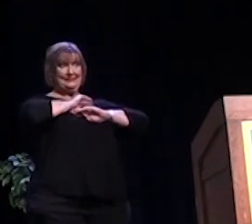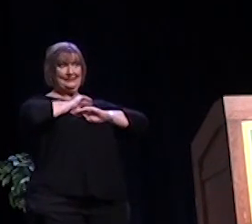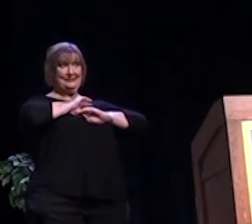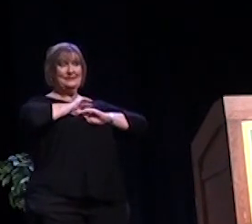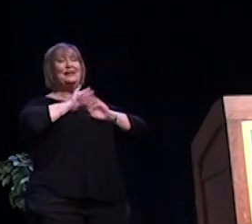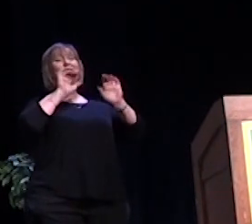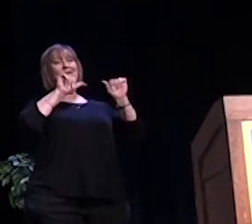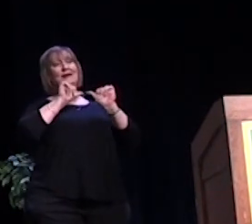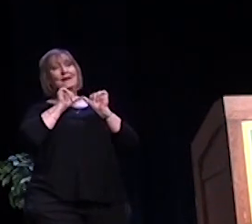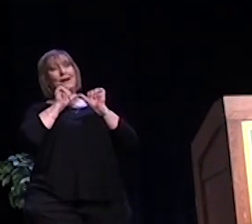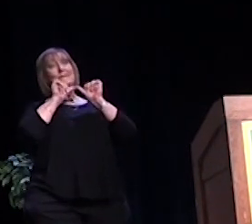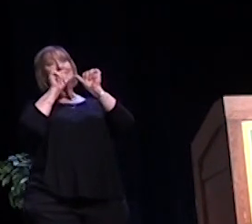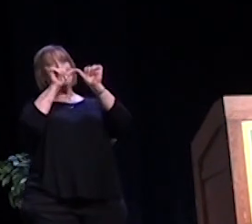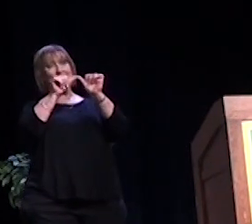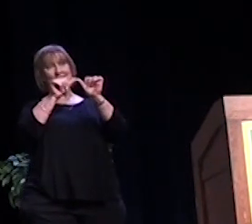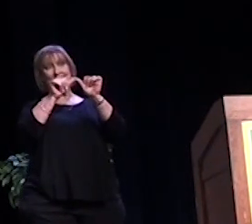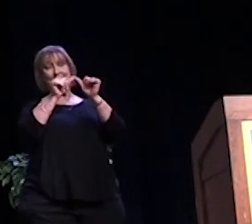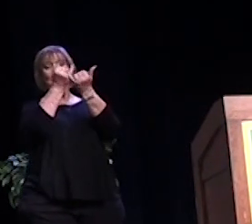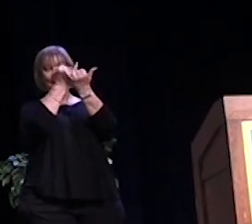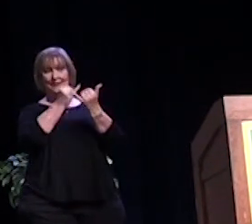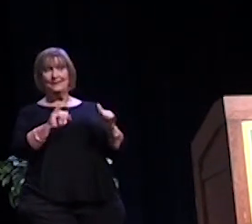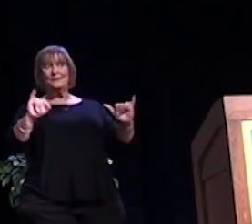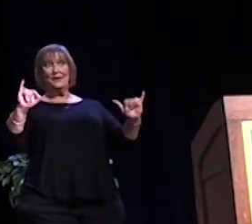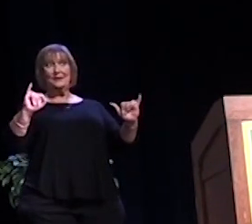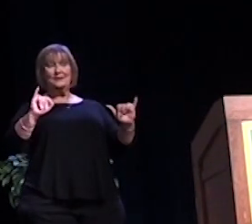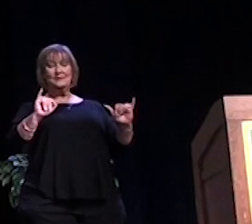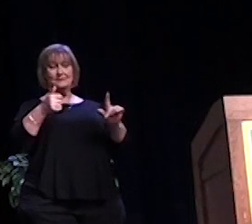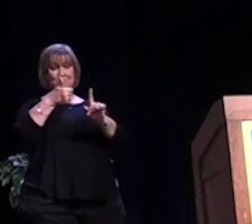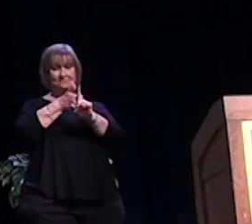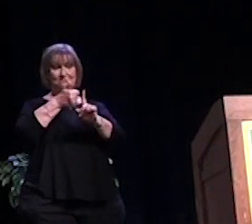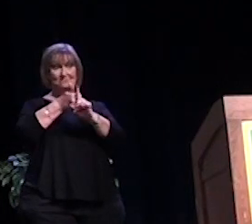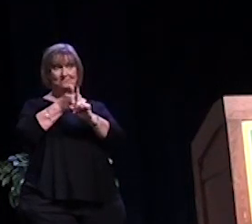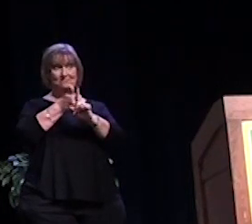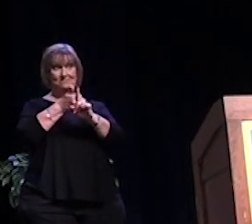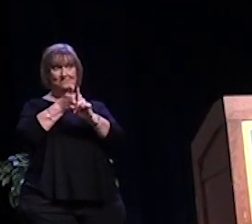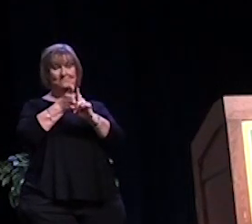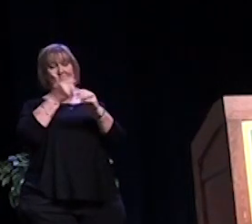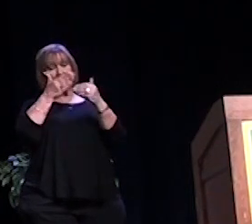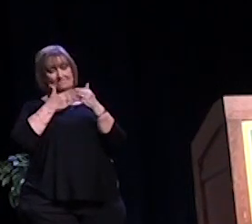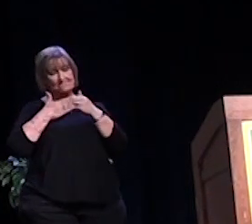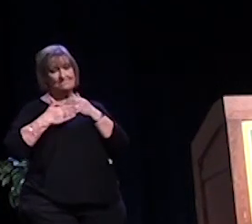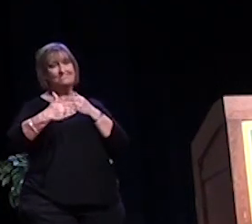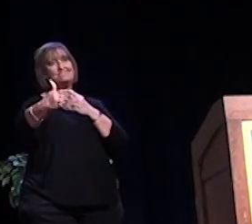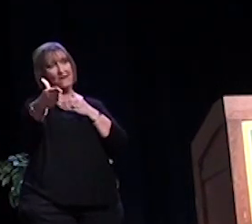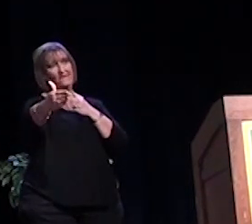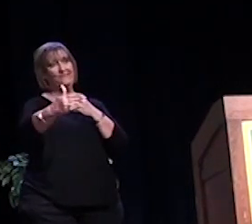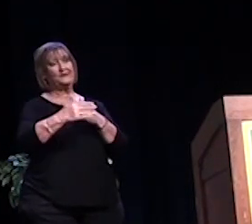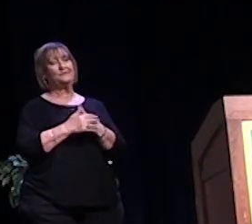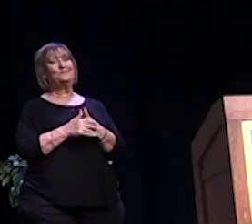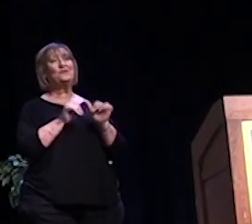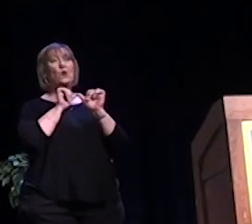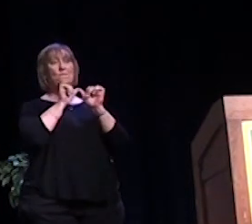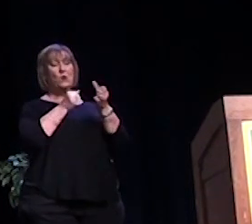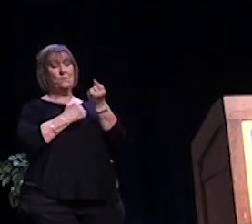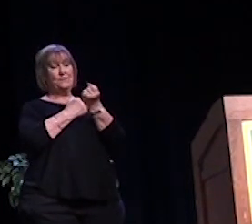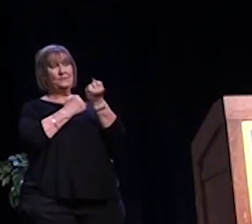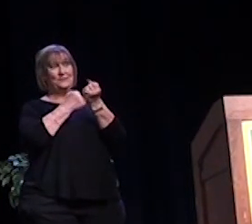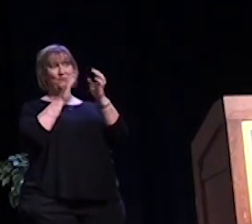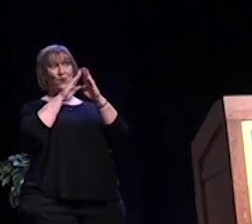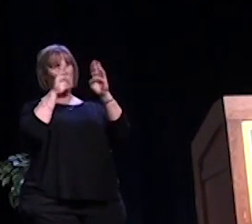them maintain maximum independence and self-sufficiency for the long term. Permanent supportive housing